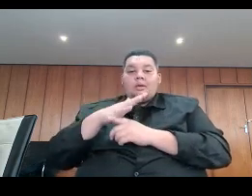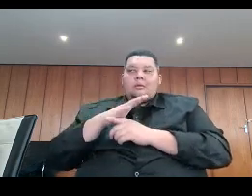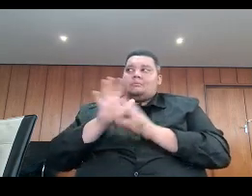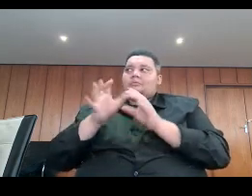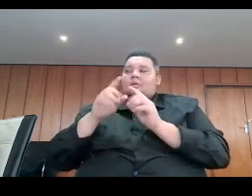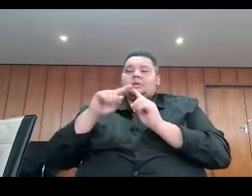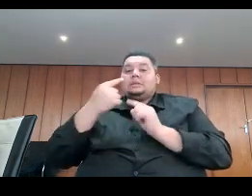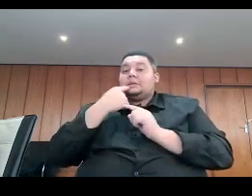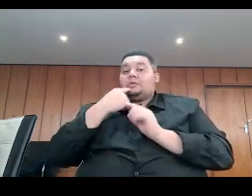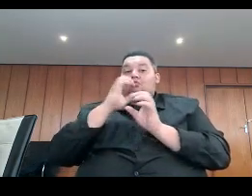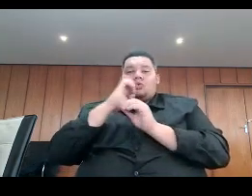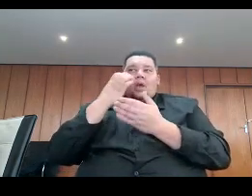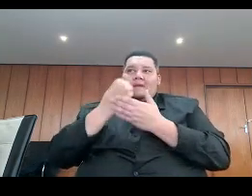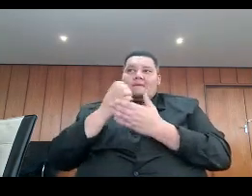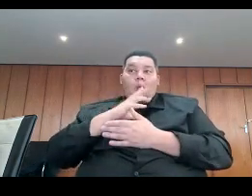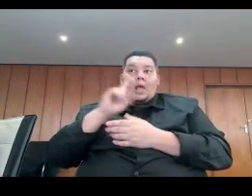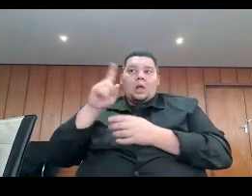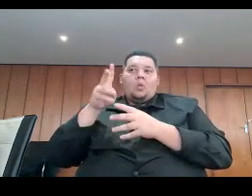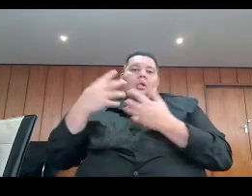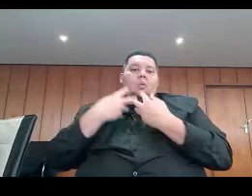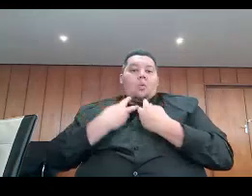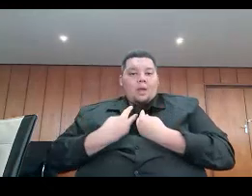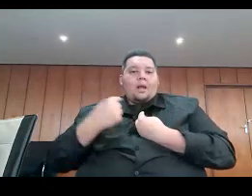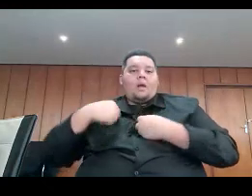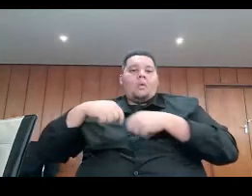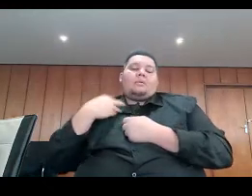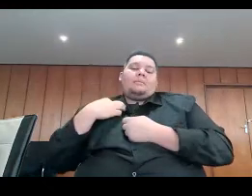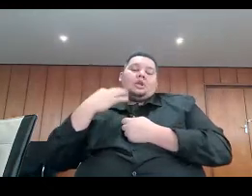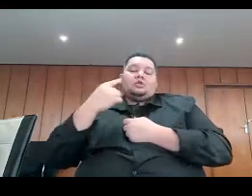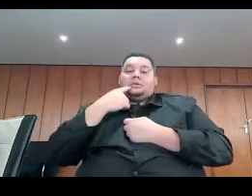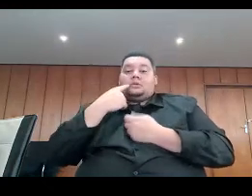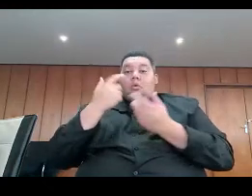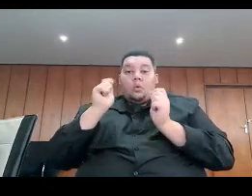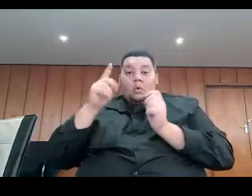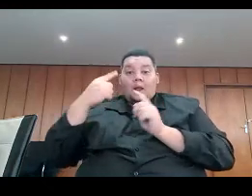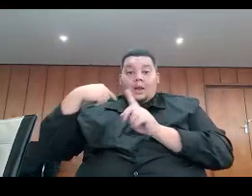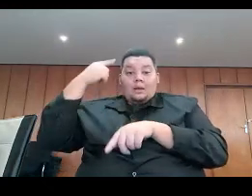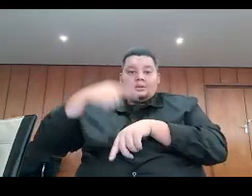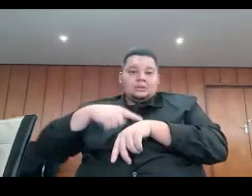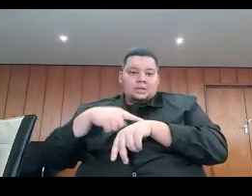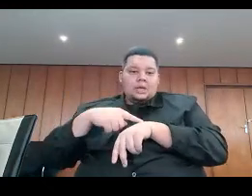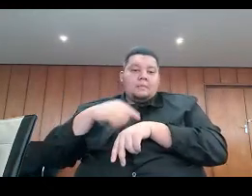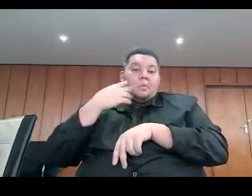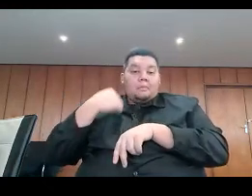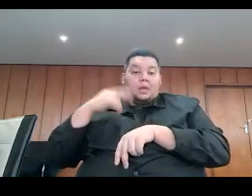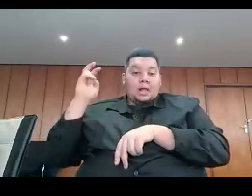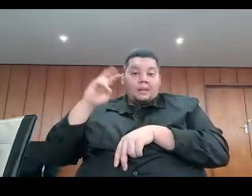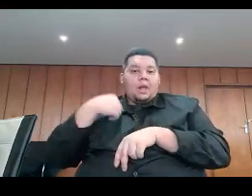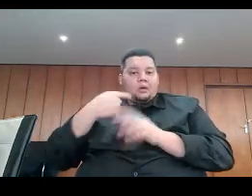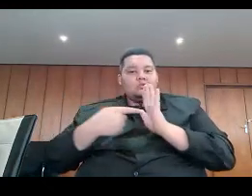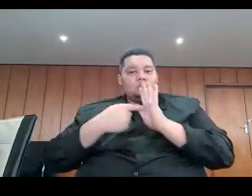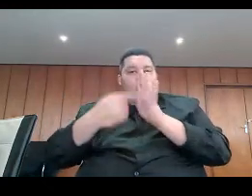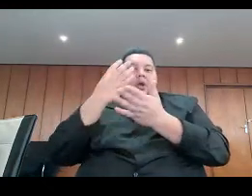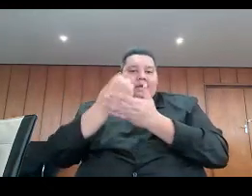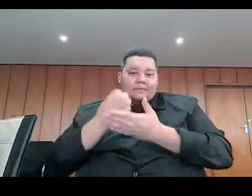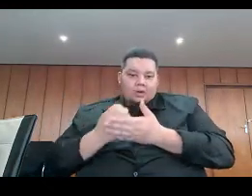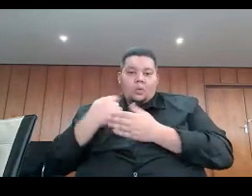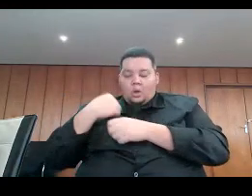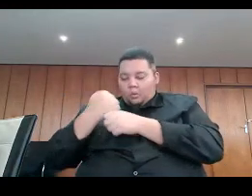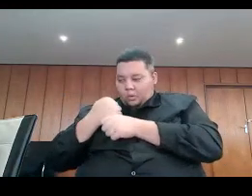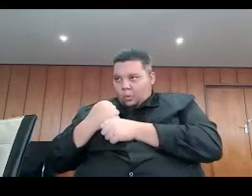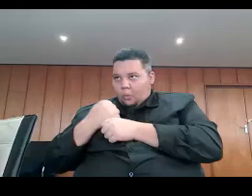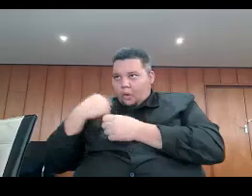It will weaken our application. And I said to them, okay, next time when I come, I'll show you the evidence. And we worked on it, and we've got the